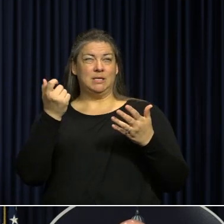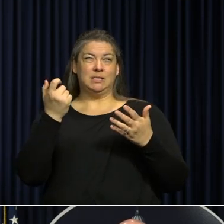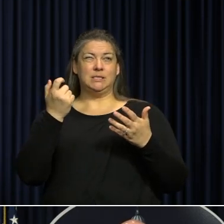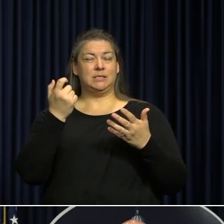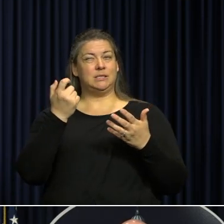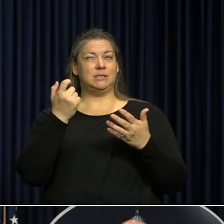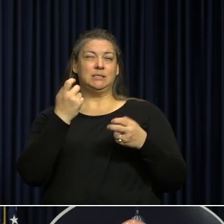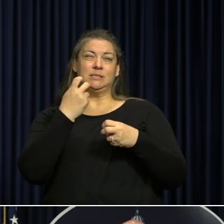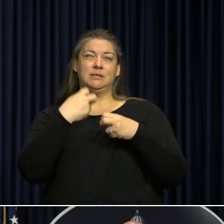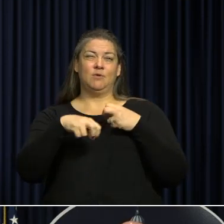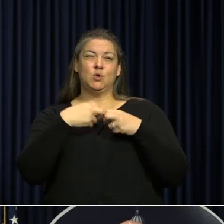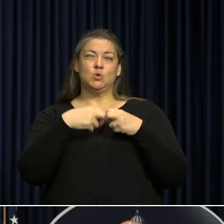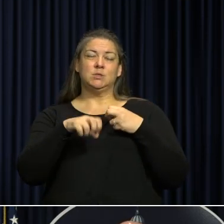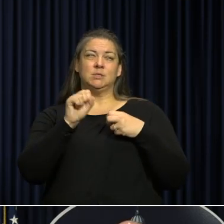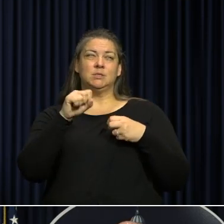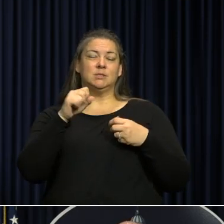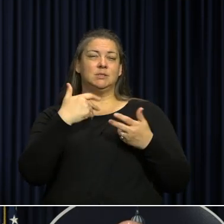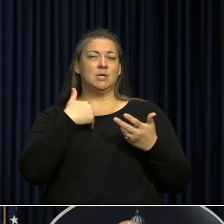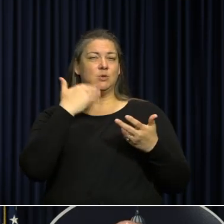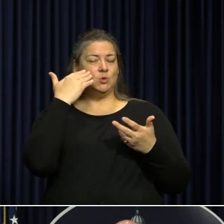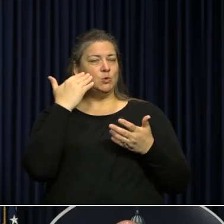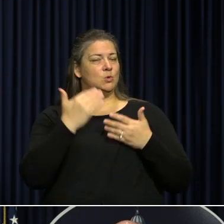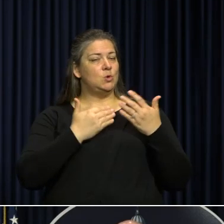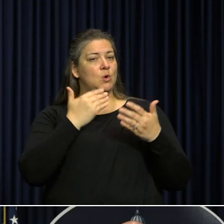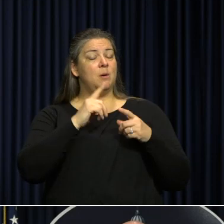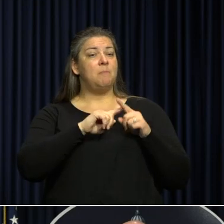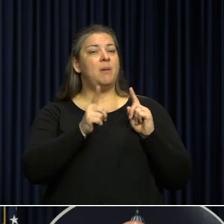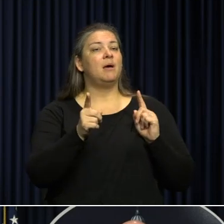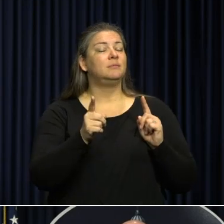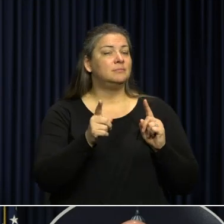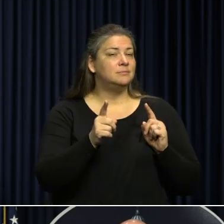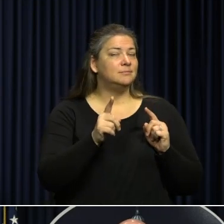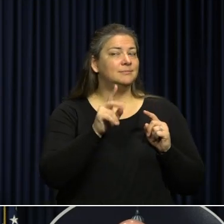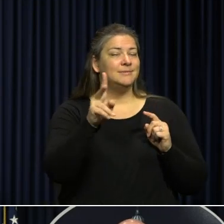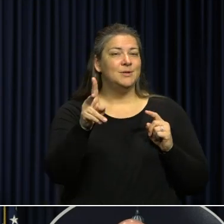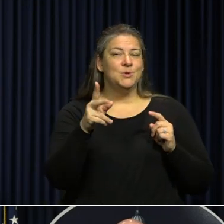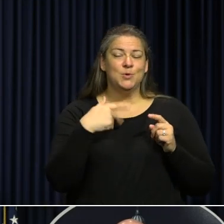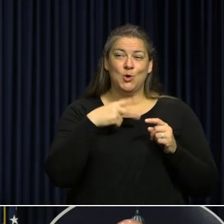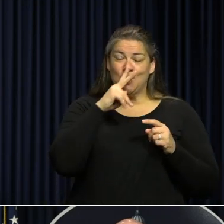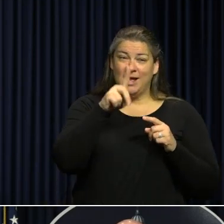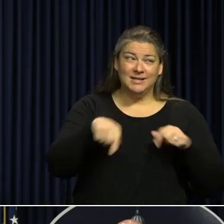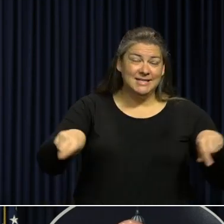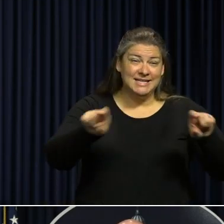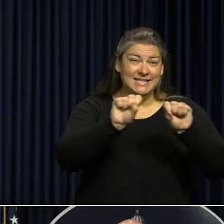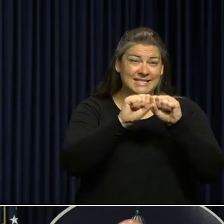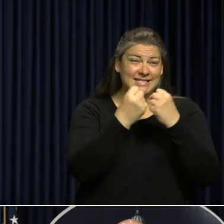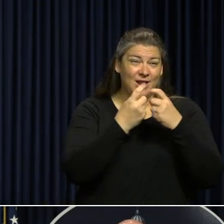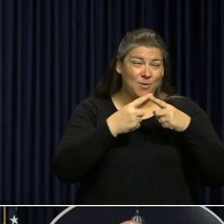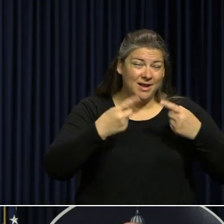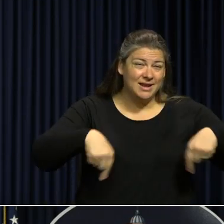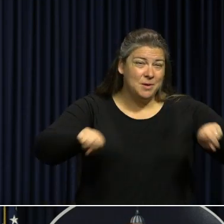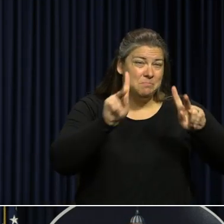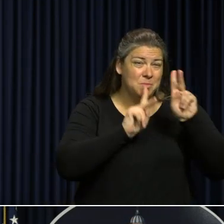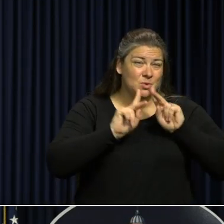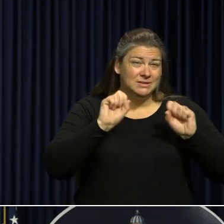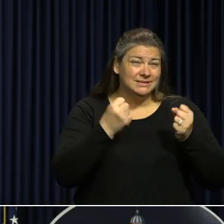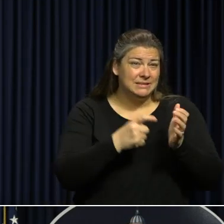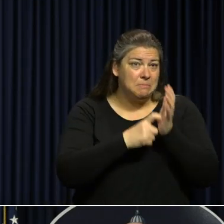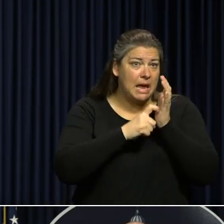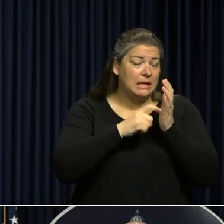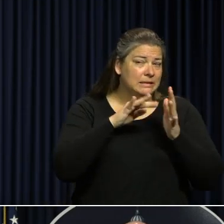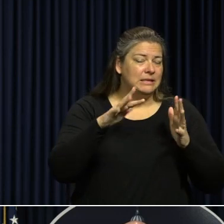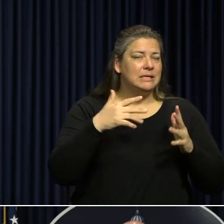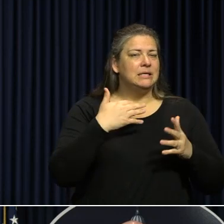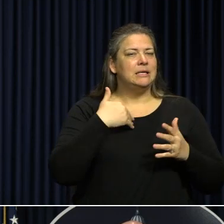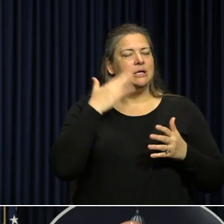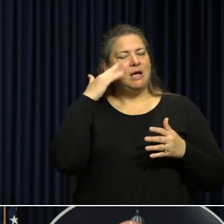the pace we're moving and responding to competing societal demands, that is an unfortunate reality of the challenge we face. We'll